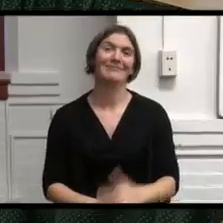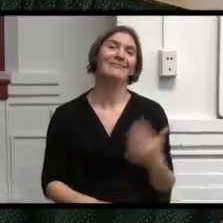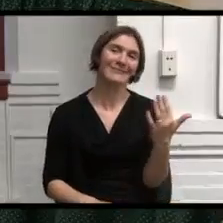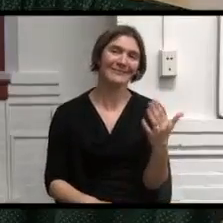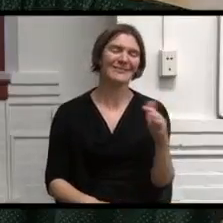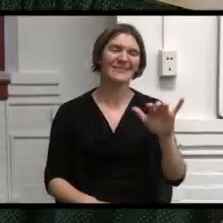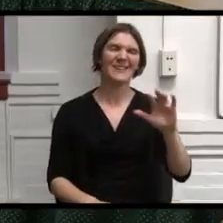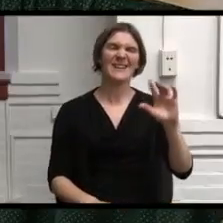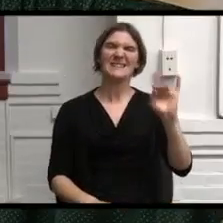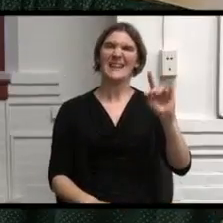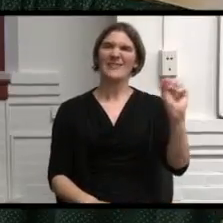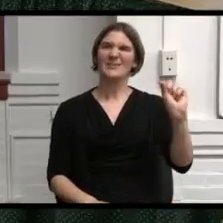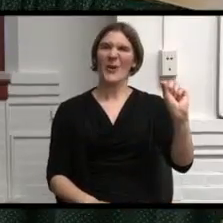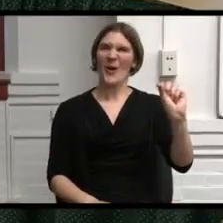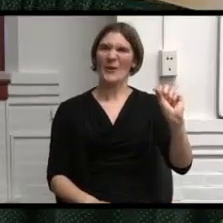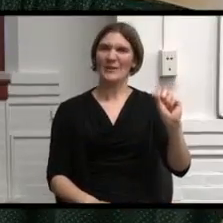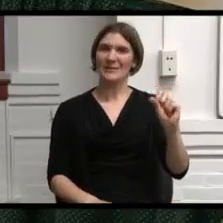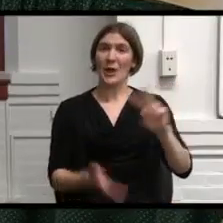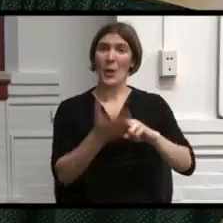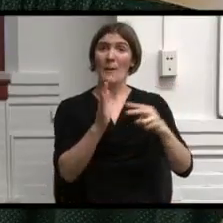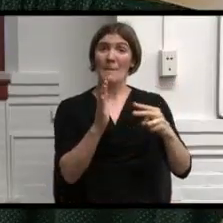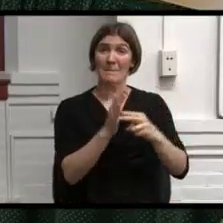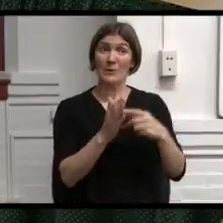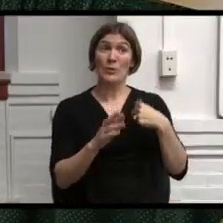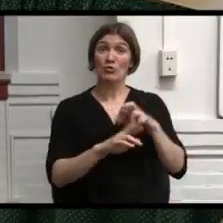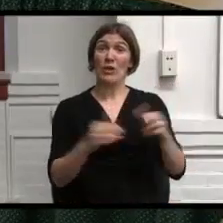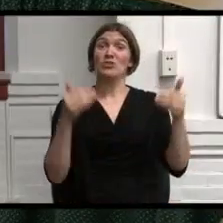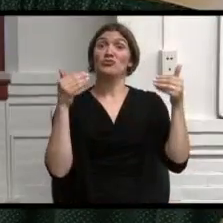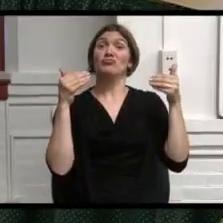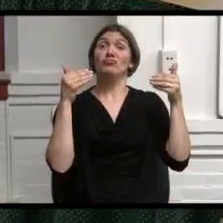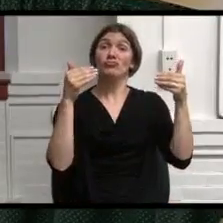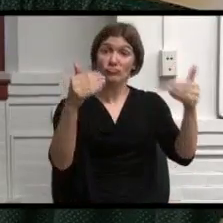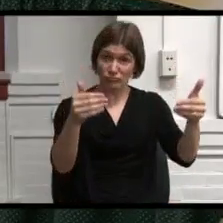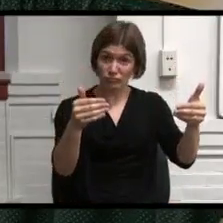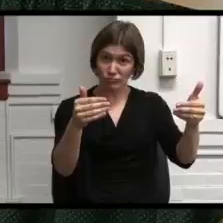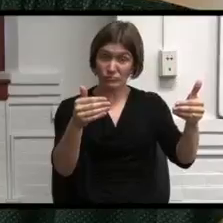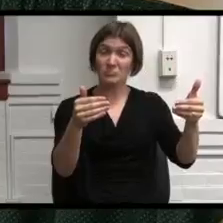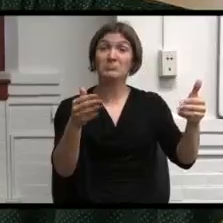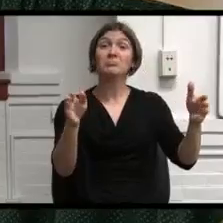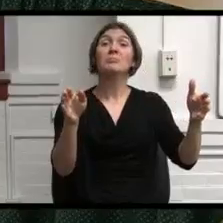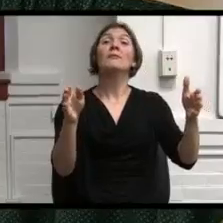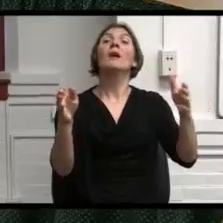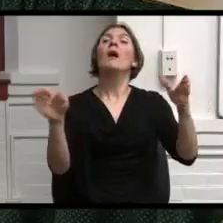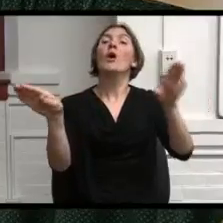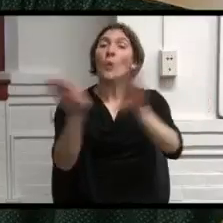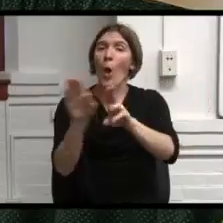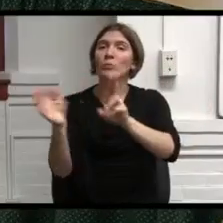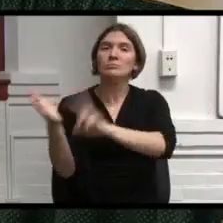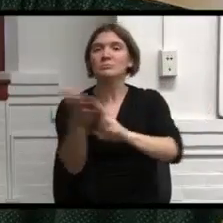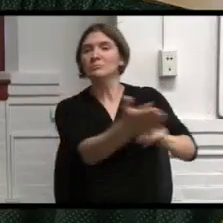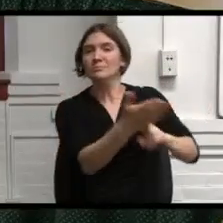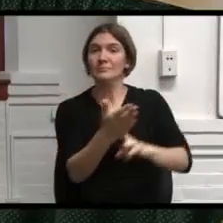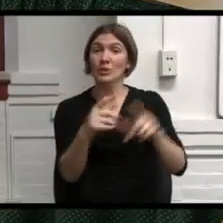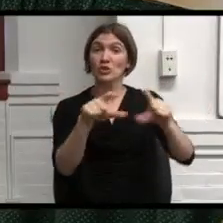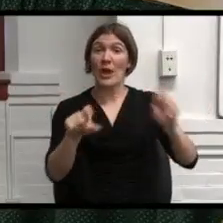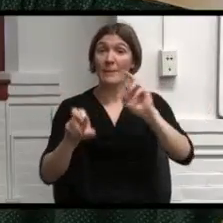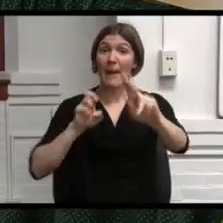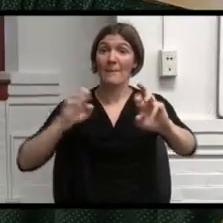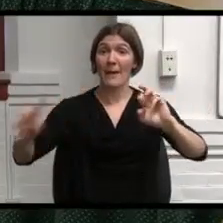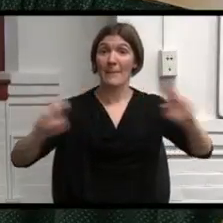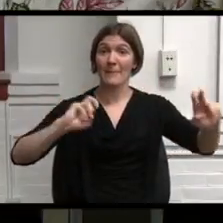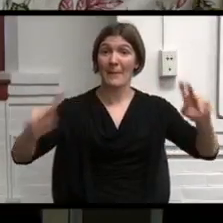when we go to the closing, they all get checks, like when you close on a mortgage and everybody gets a check from you before they go